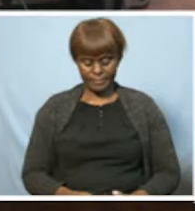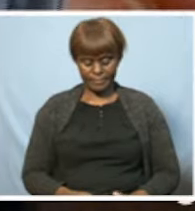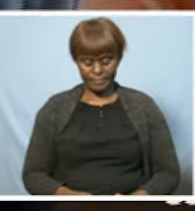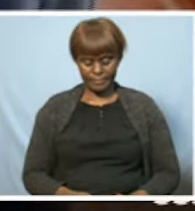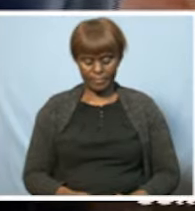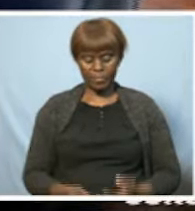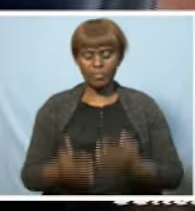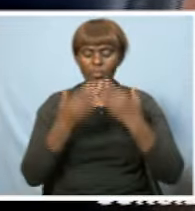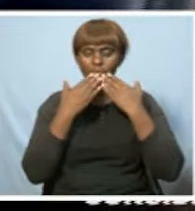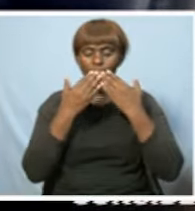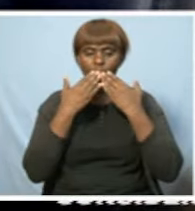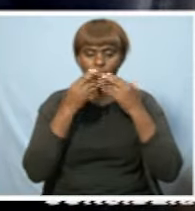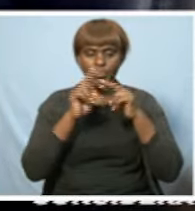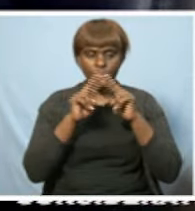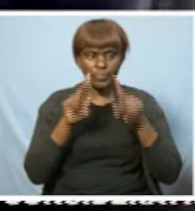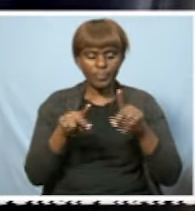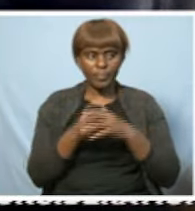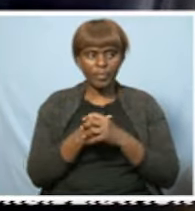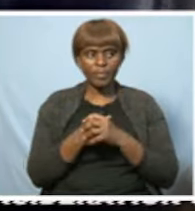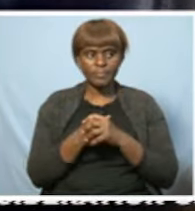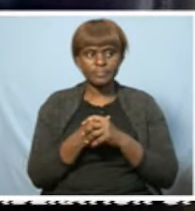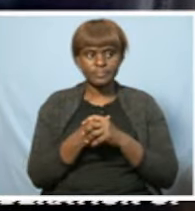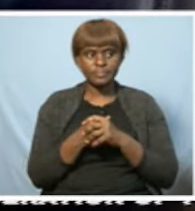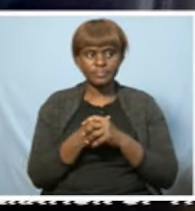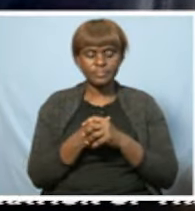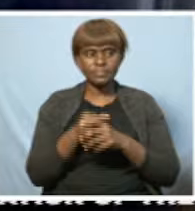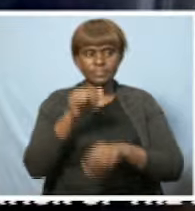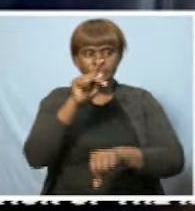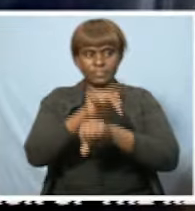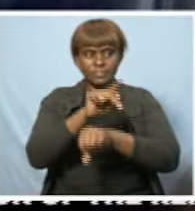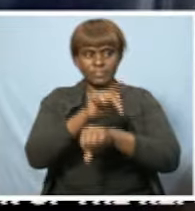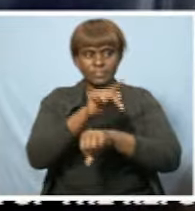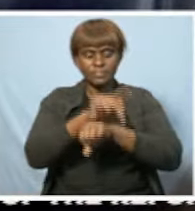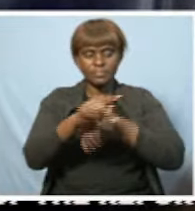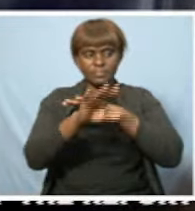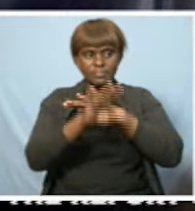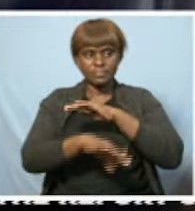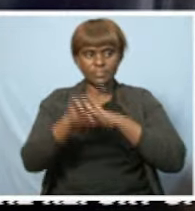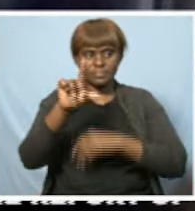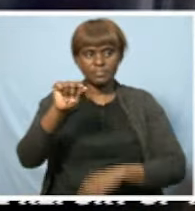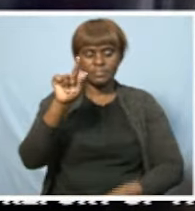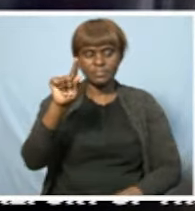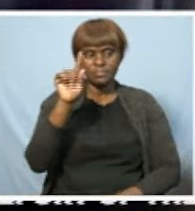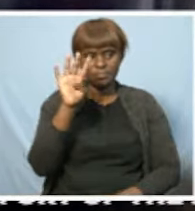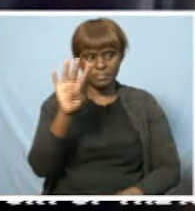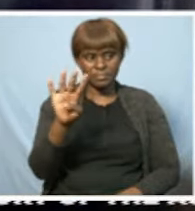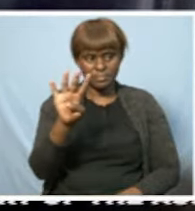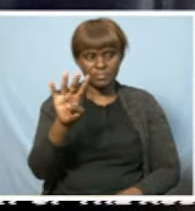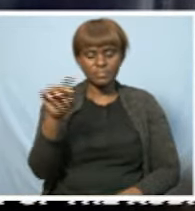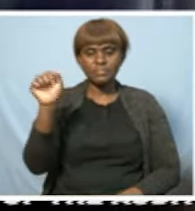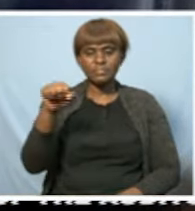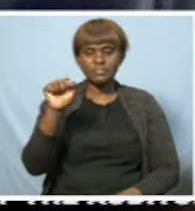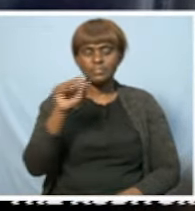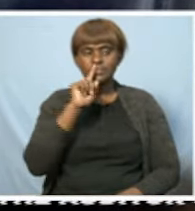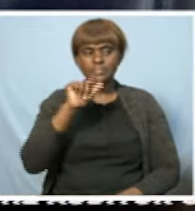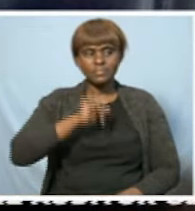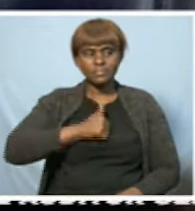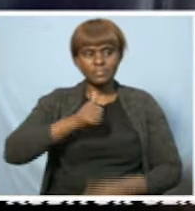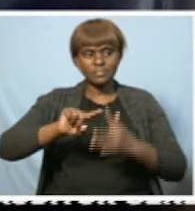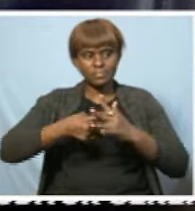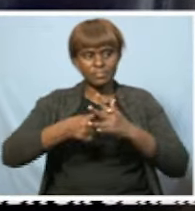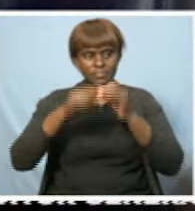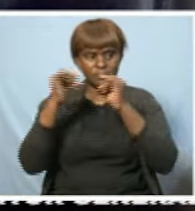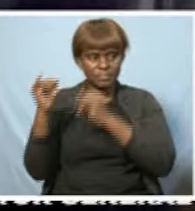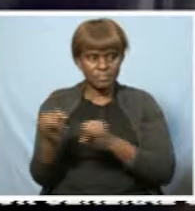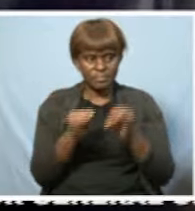Thank you, Chair. The projects under 2024, yes, we began to